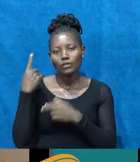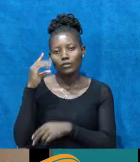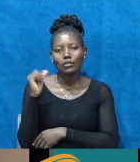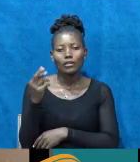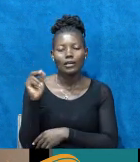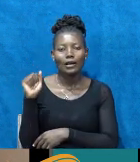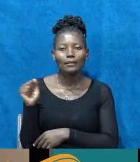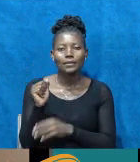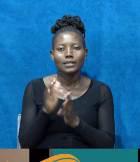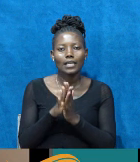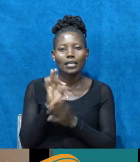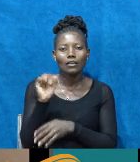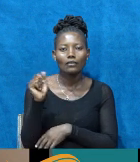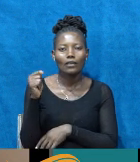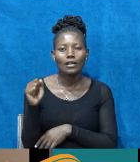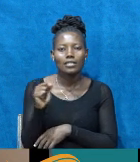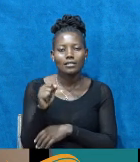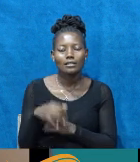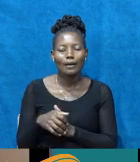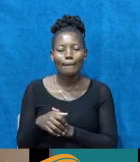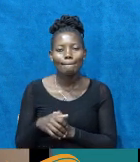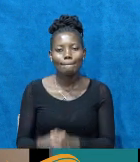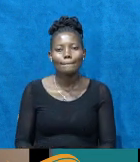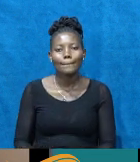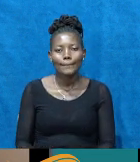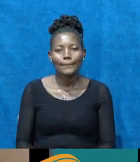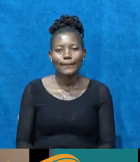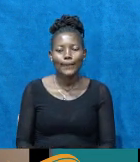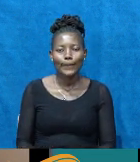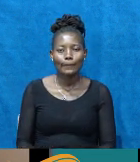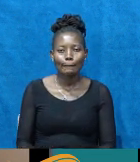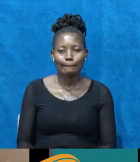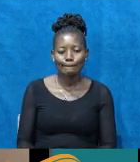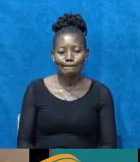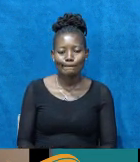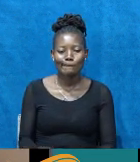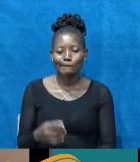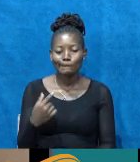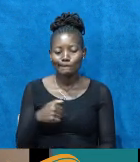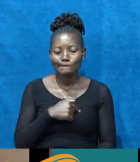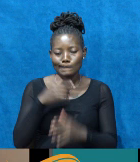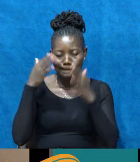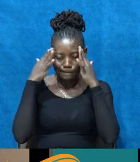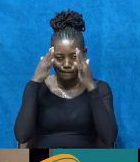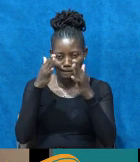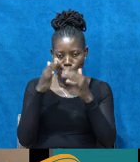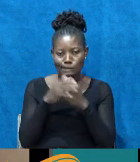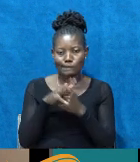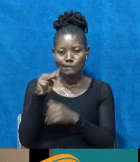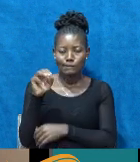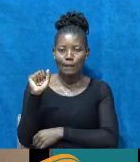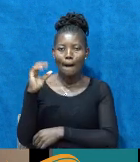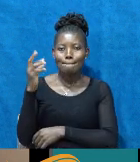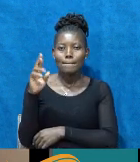benefits from all or the variety of protein sources that they are. Then with that, let's look at the role of carbohydrates and